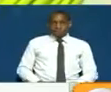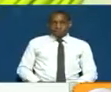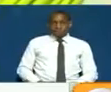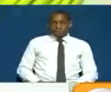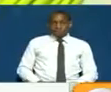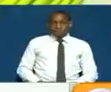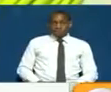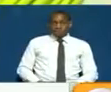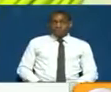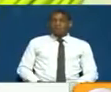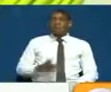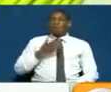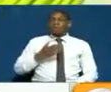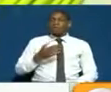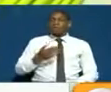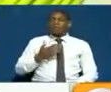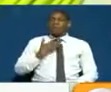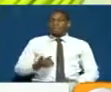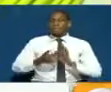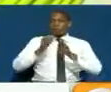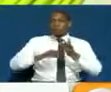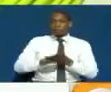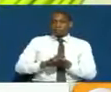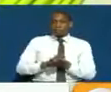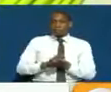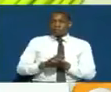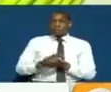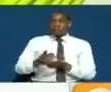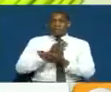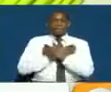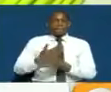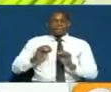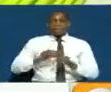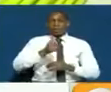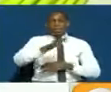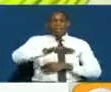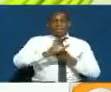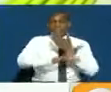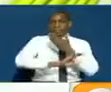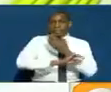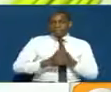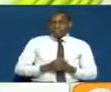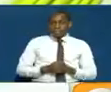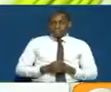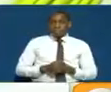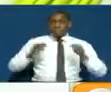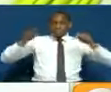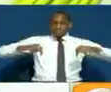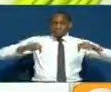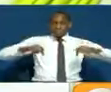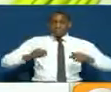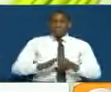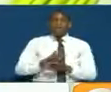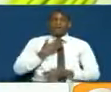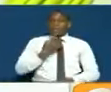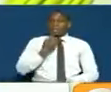ili waonyeshe kwamba sisi hatuna marafiki katika sehemu zingine za taifa letu. Leo